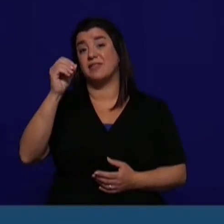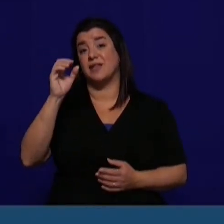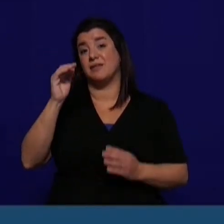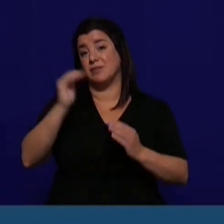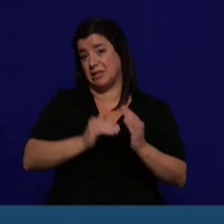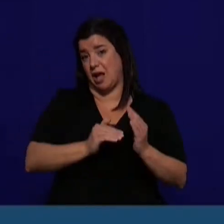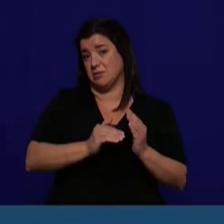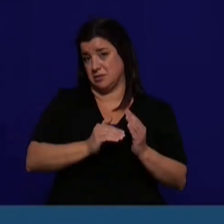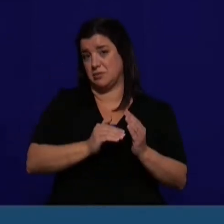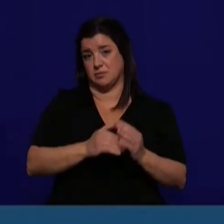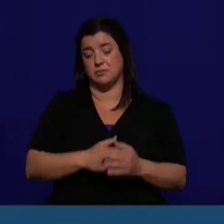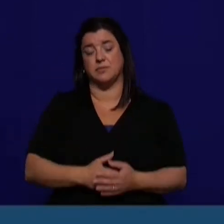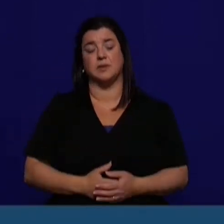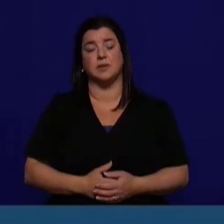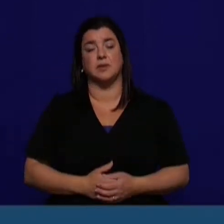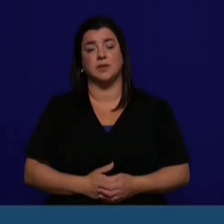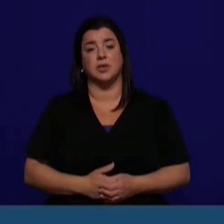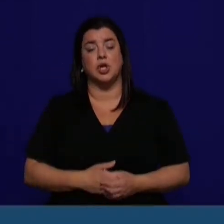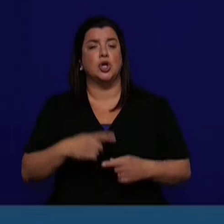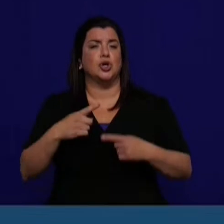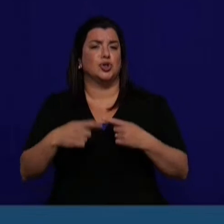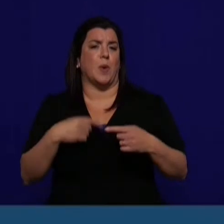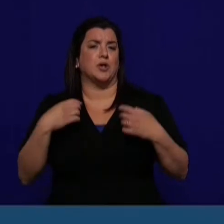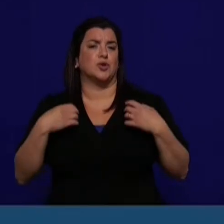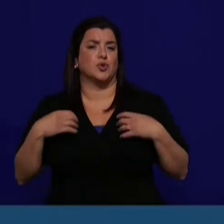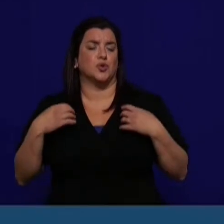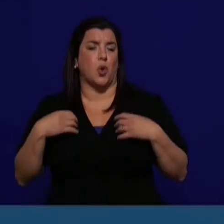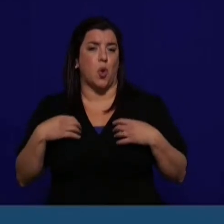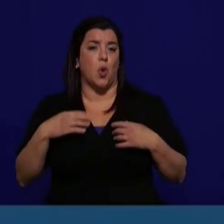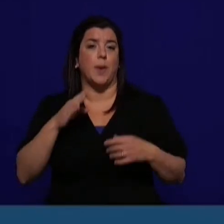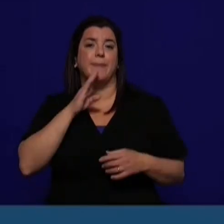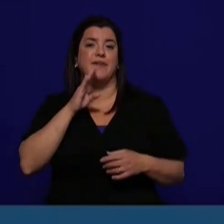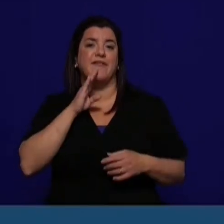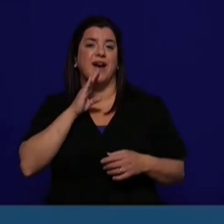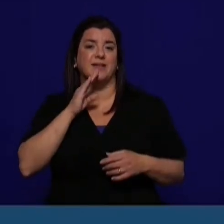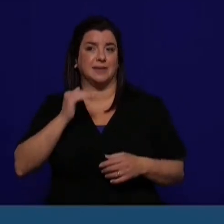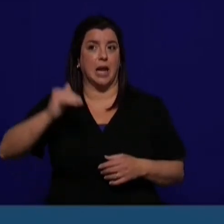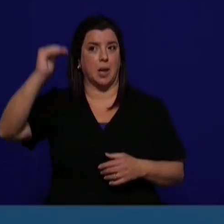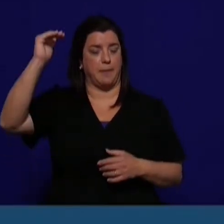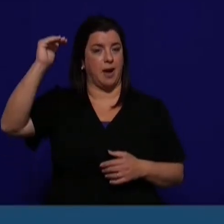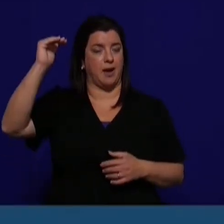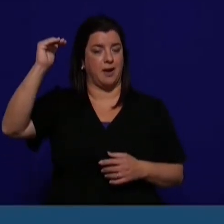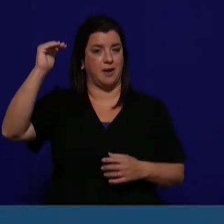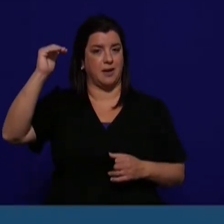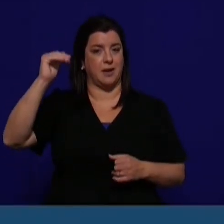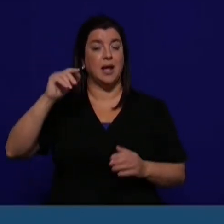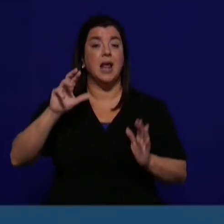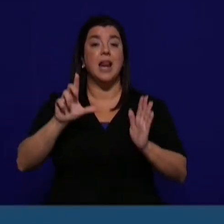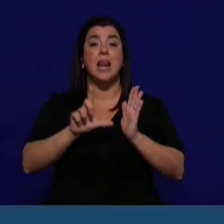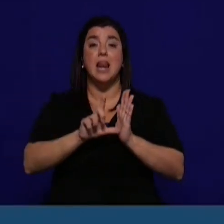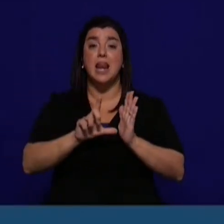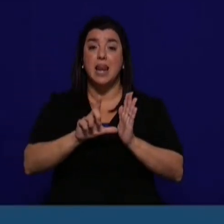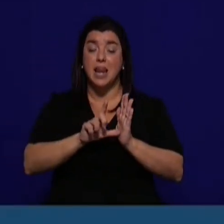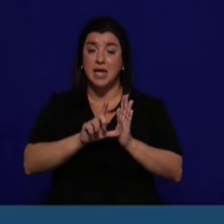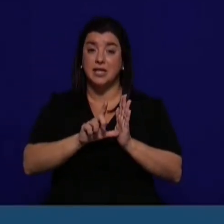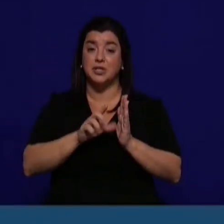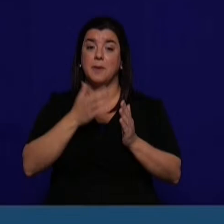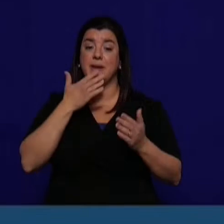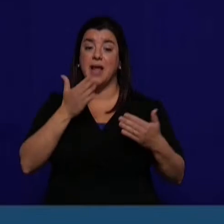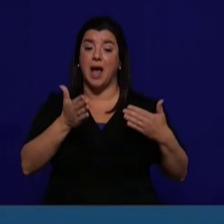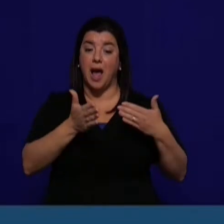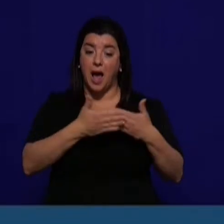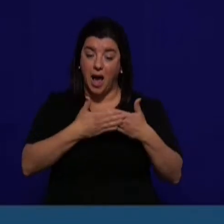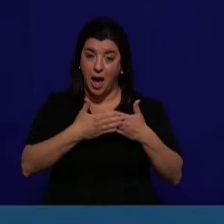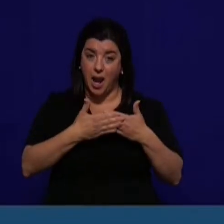Fuq l-iskejjel, anka dawk l-iskejjel privati, l-avviż legali tal-eluq tal-iskejjel